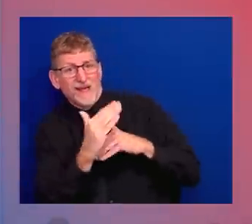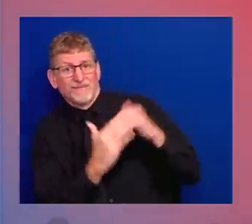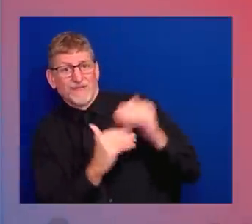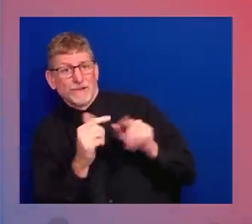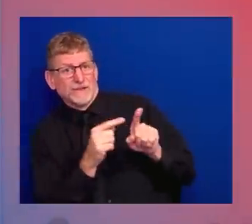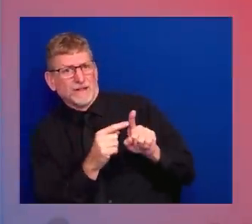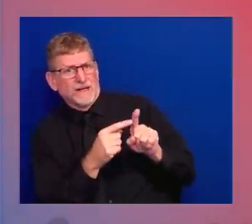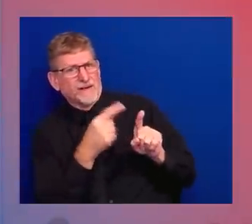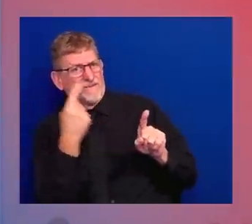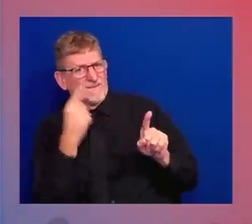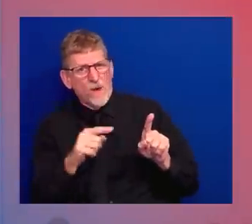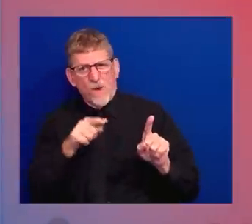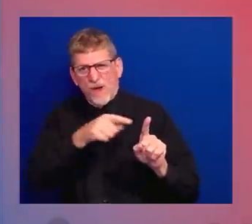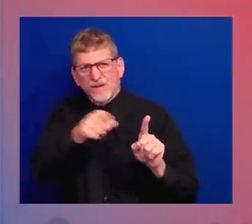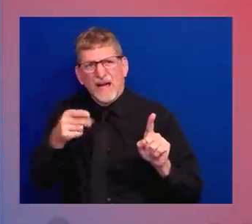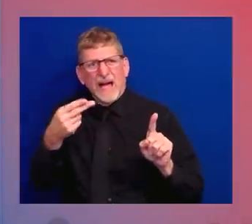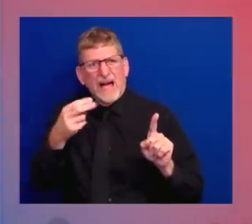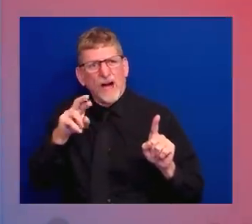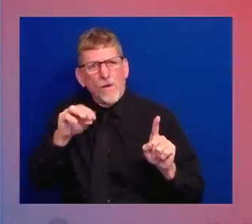known.